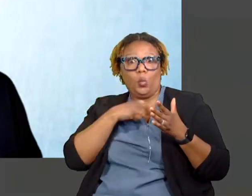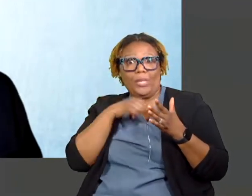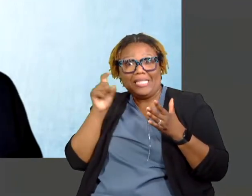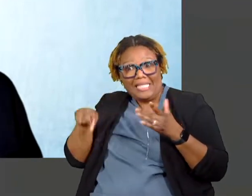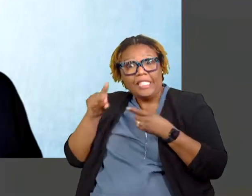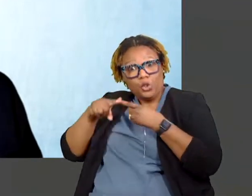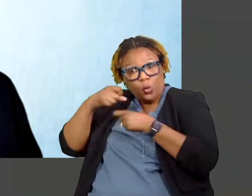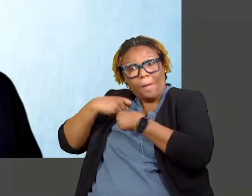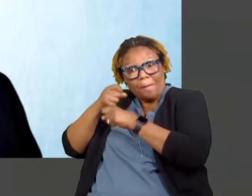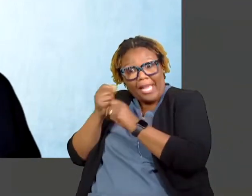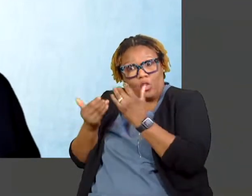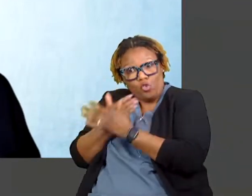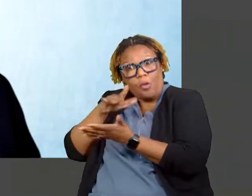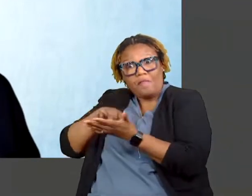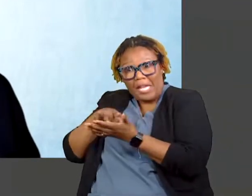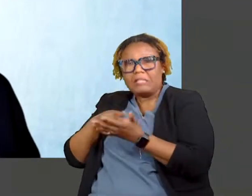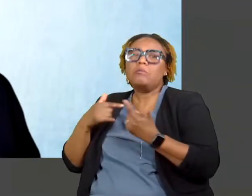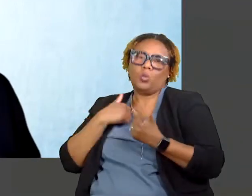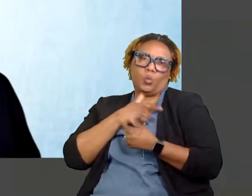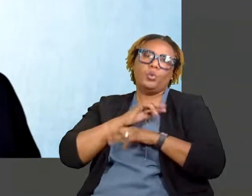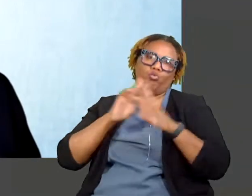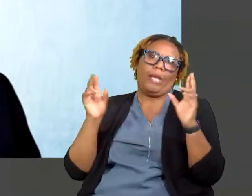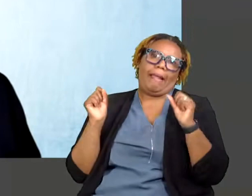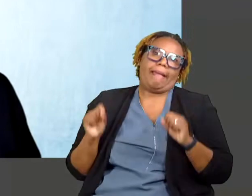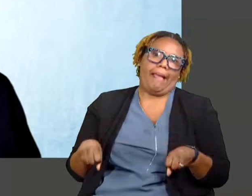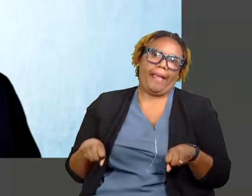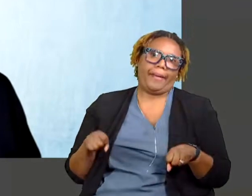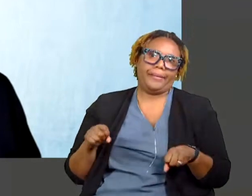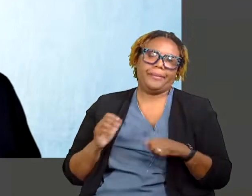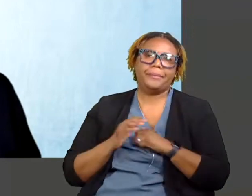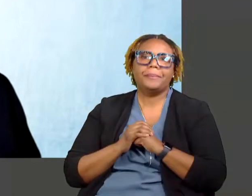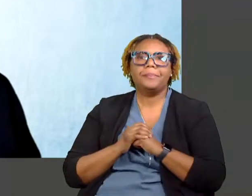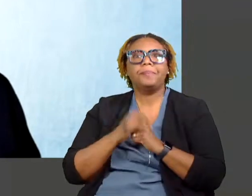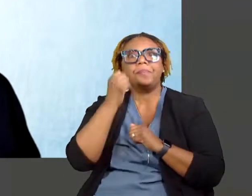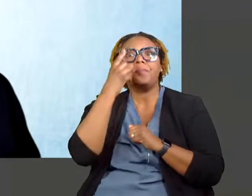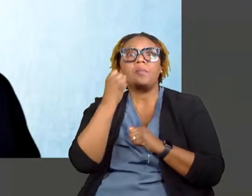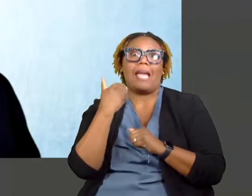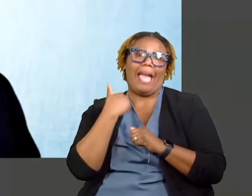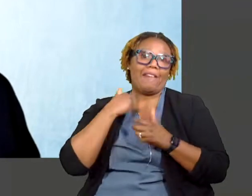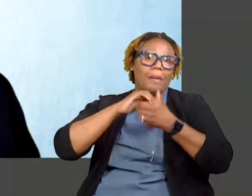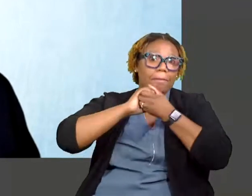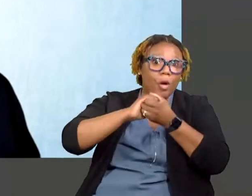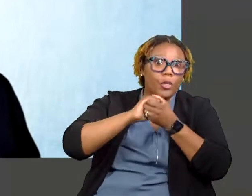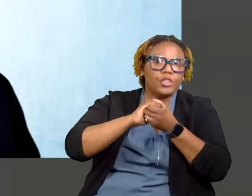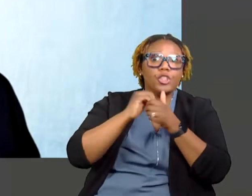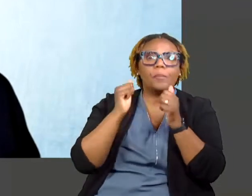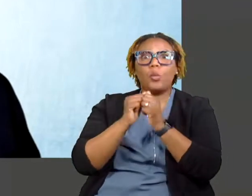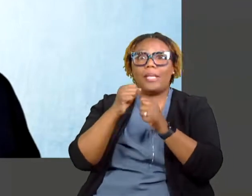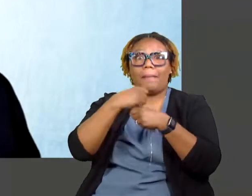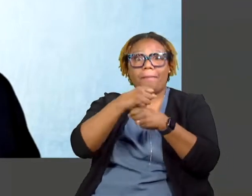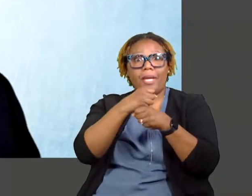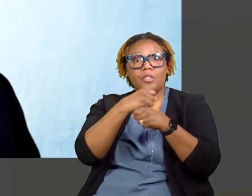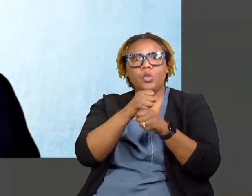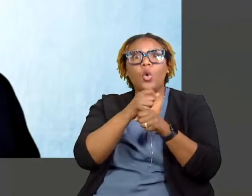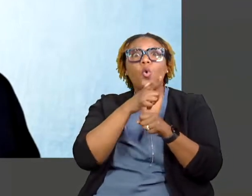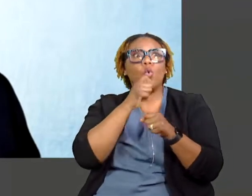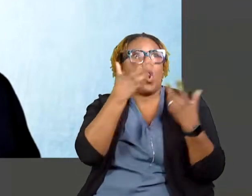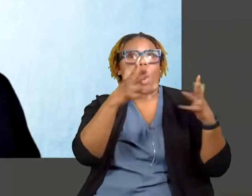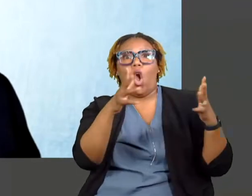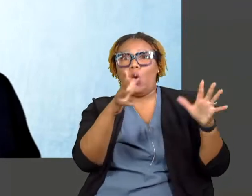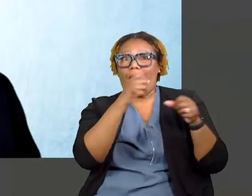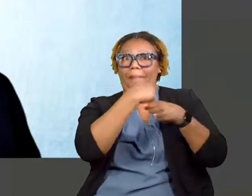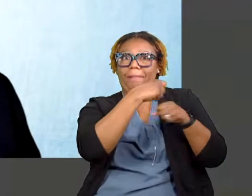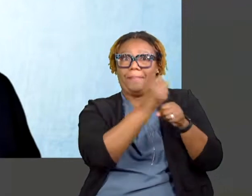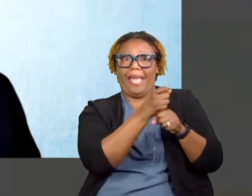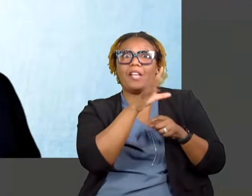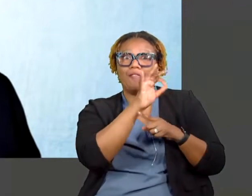virus that we're seeing today in birds and cows. We also have great partnerships with the manufacturers of seasonal influenza vaccines, and